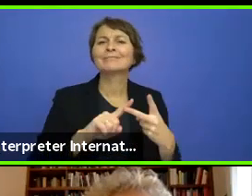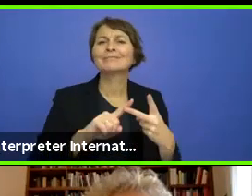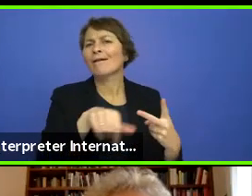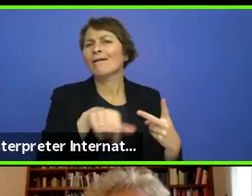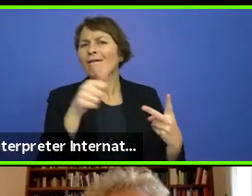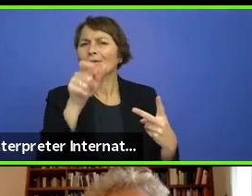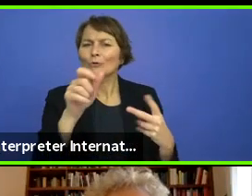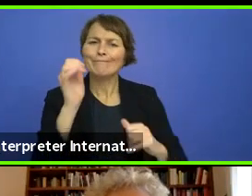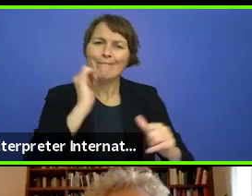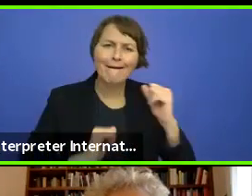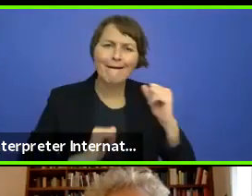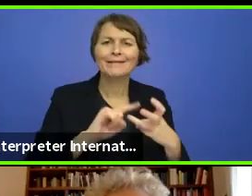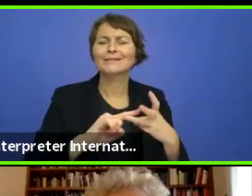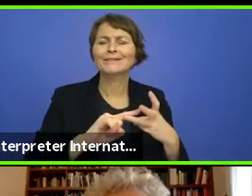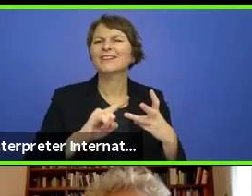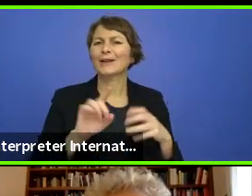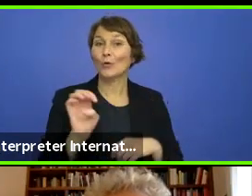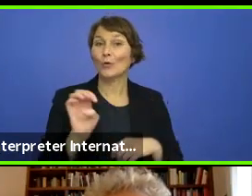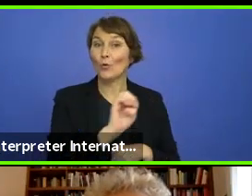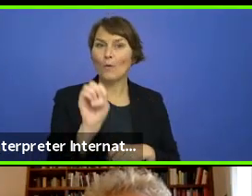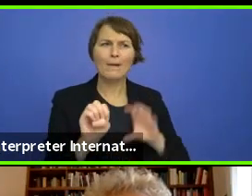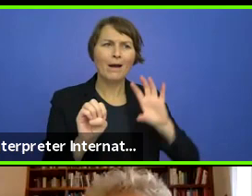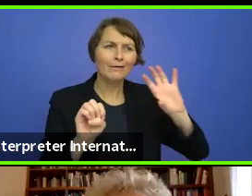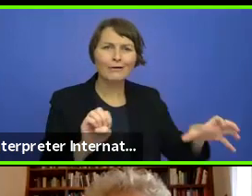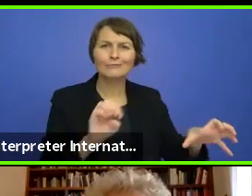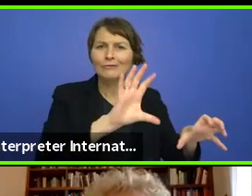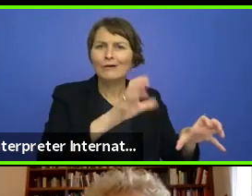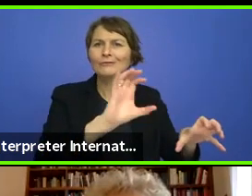different European countries who gave us